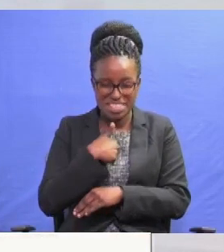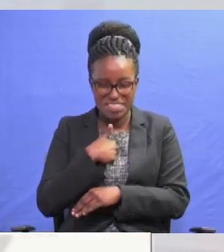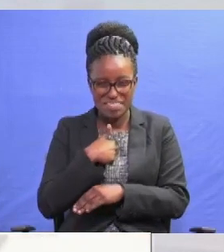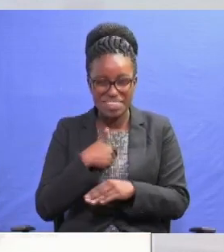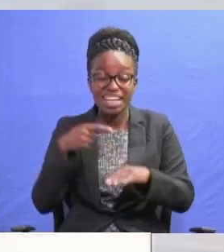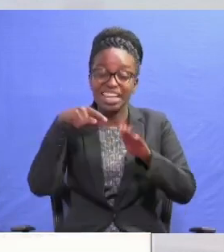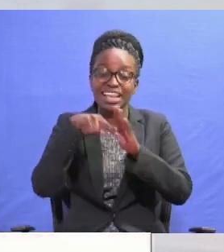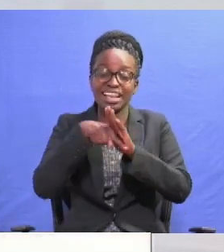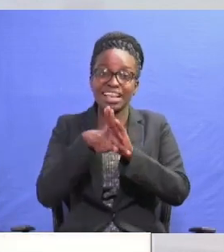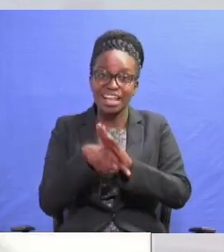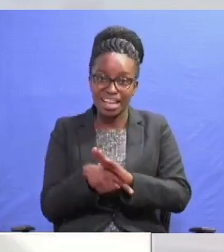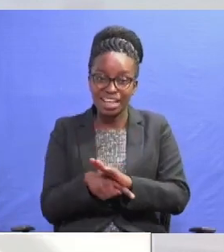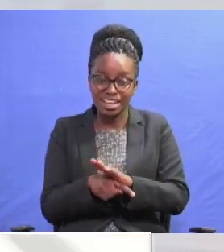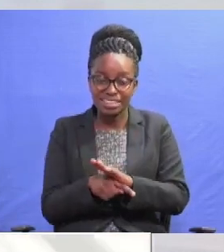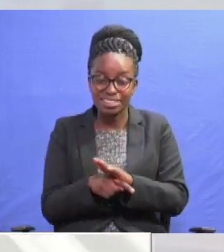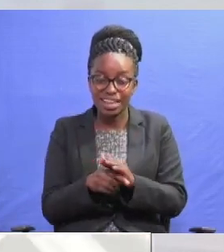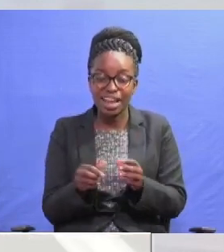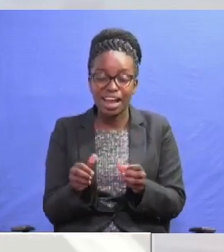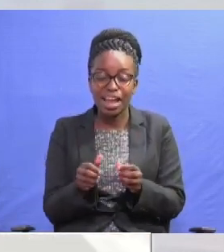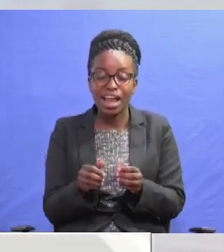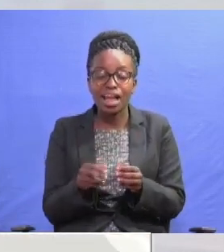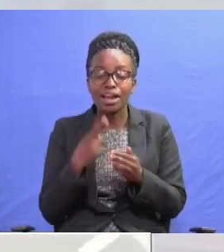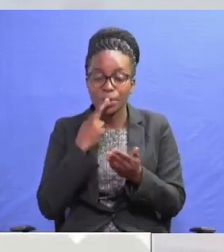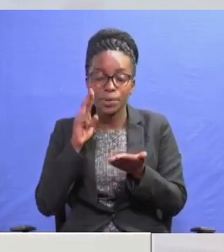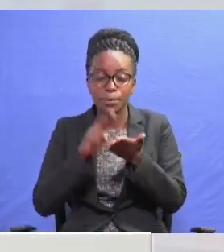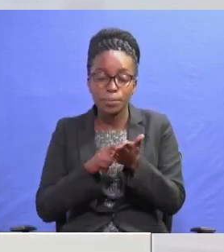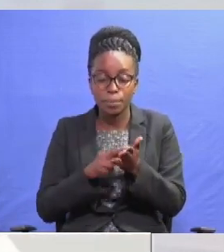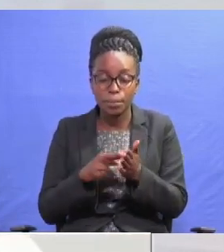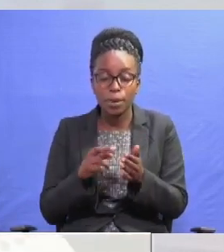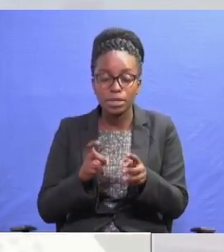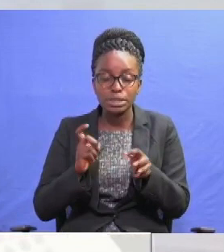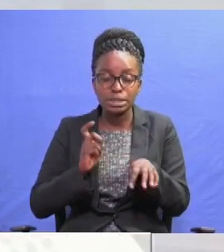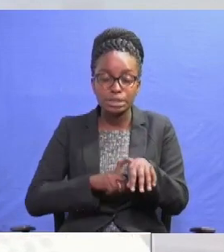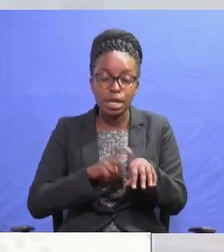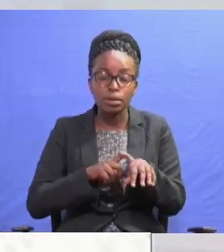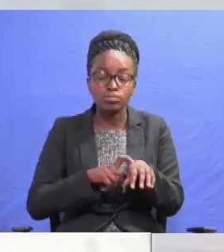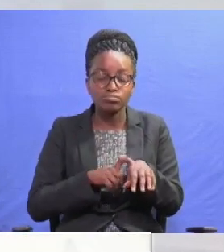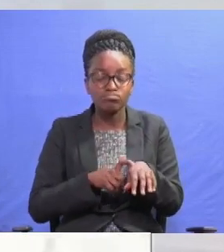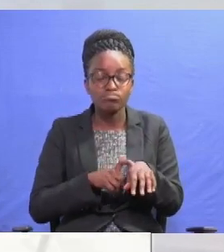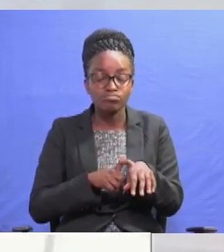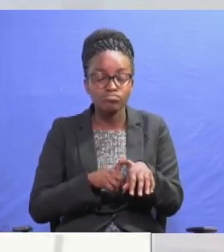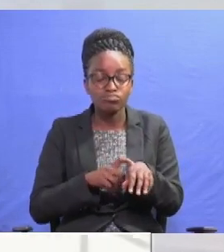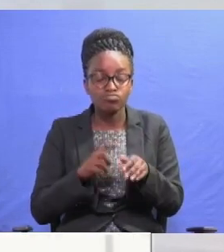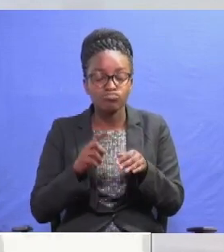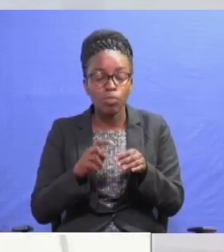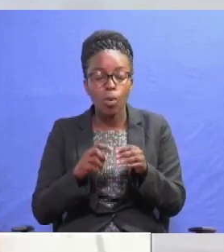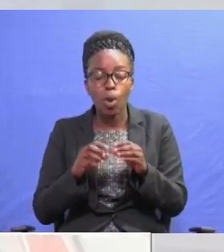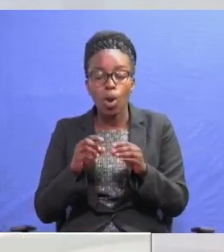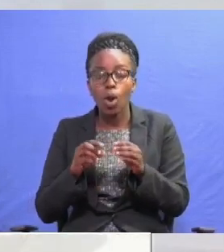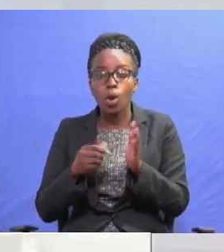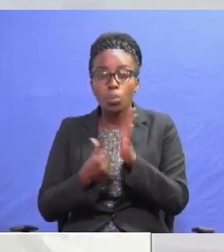under-reported for quite a while. I'm talking about the flash flood and, of course, now the landslide. This is a disaster that continue